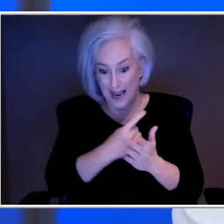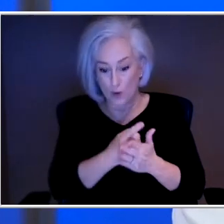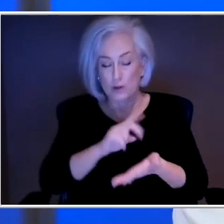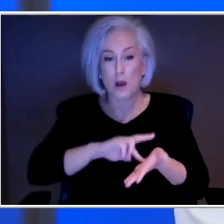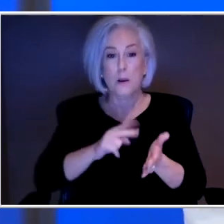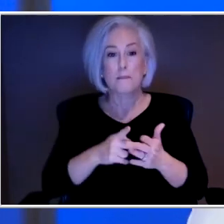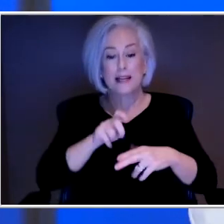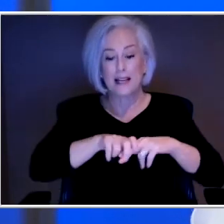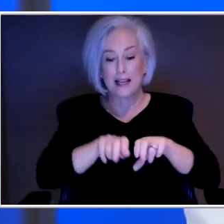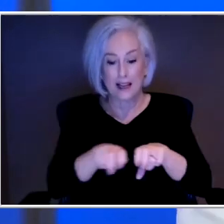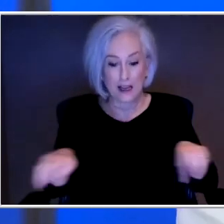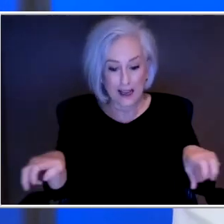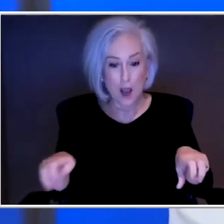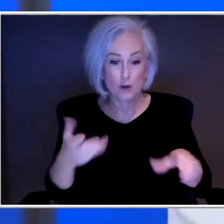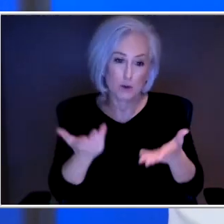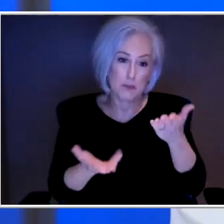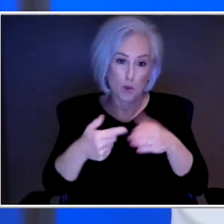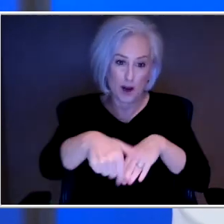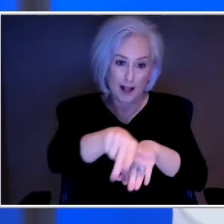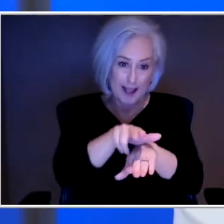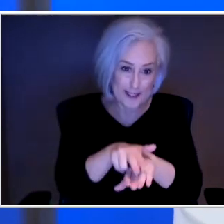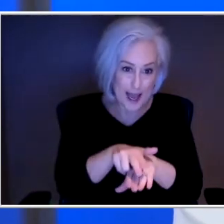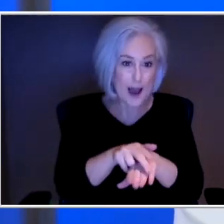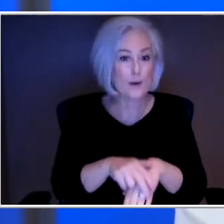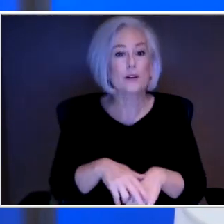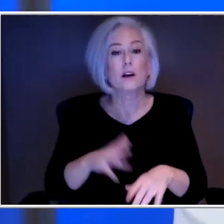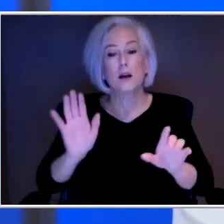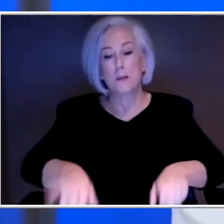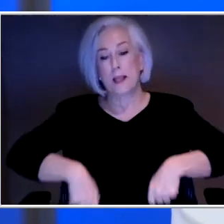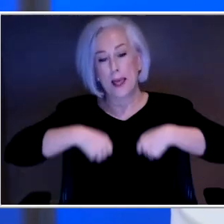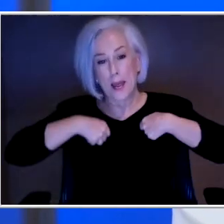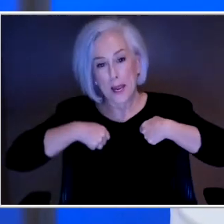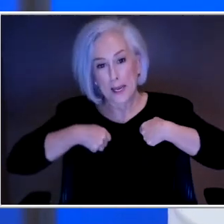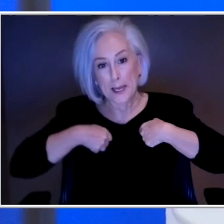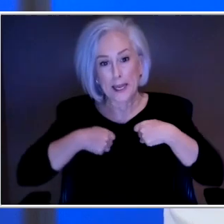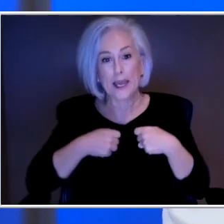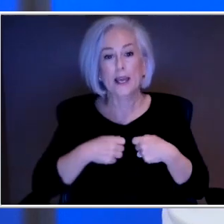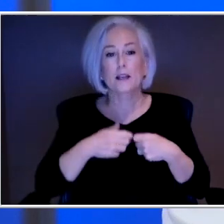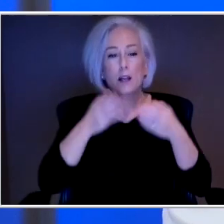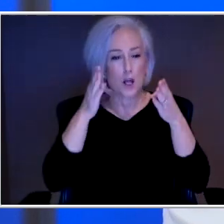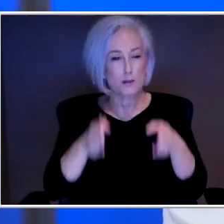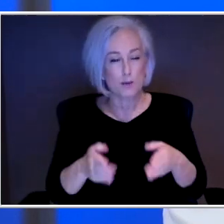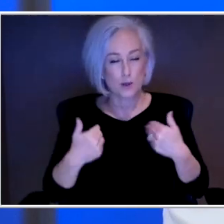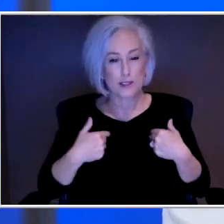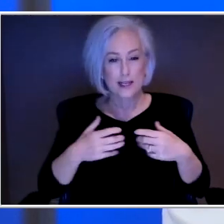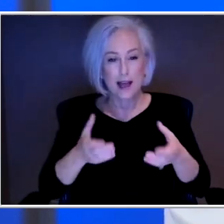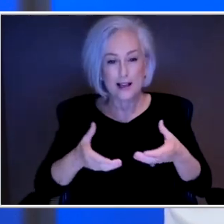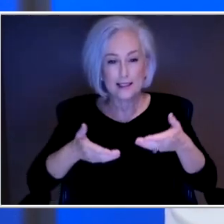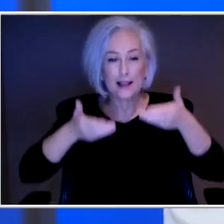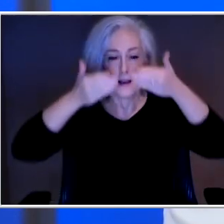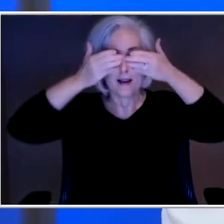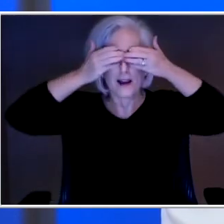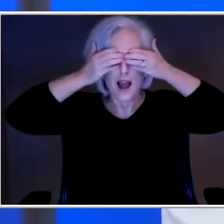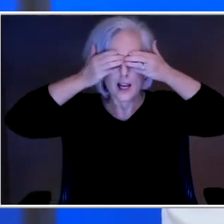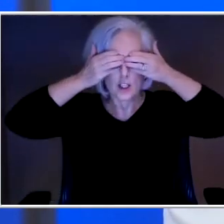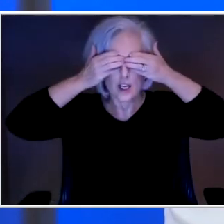cold. The person that it was in that picture could also see being worn eye shades, and so we do provide those to the patients too, where they can put eye shades on so they can